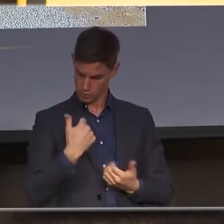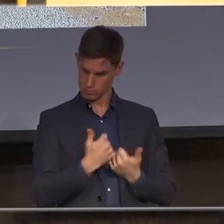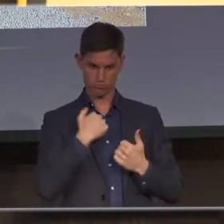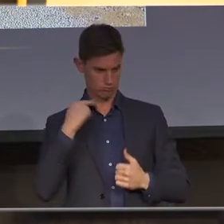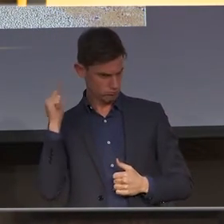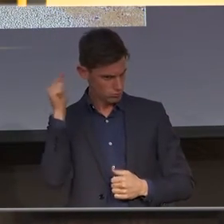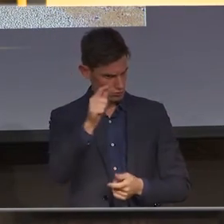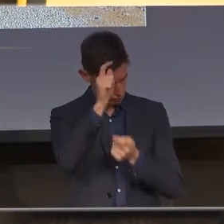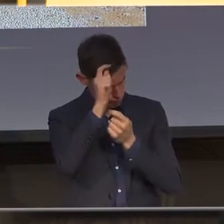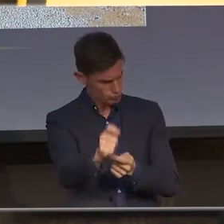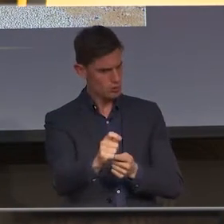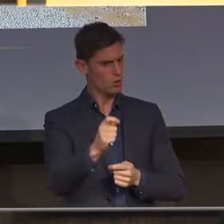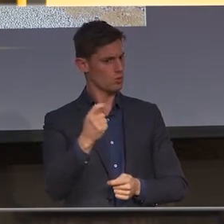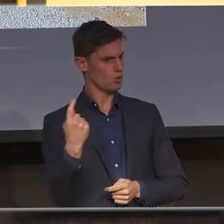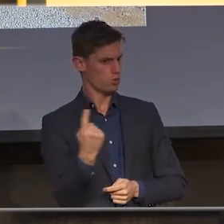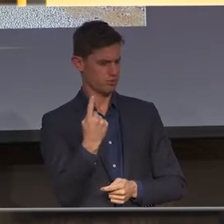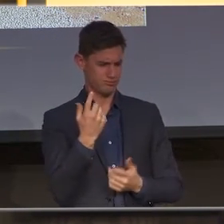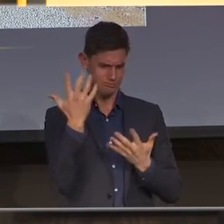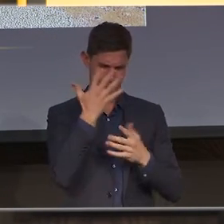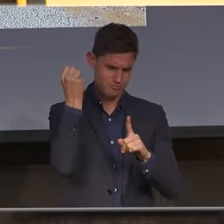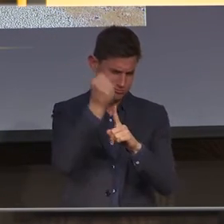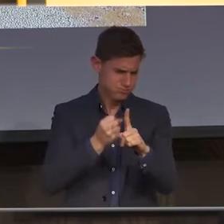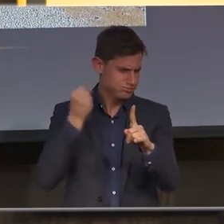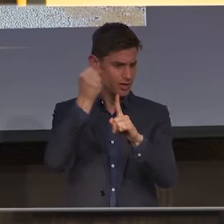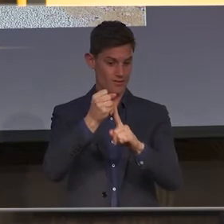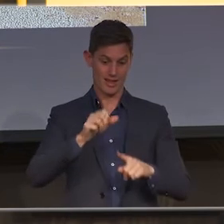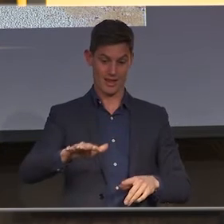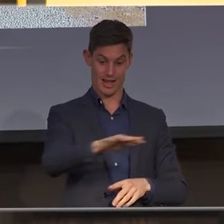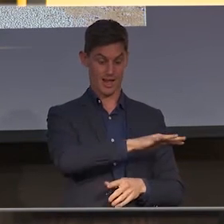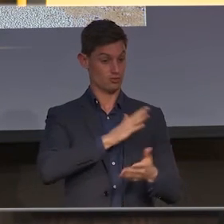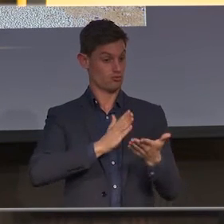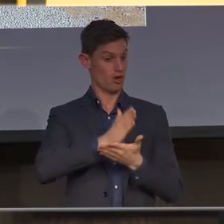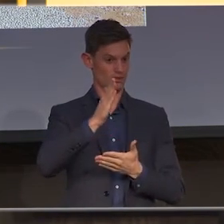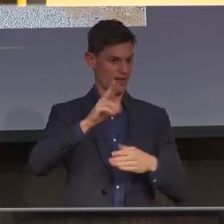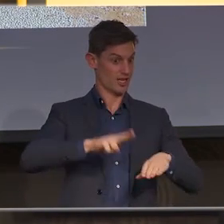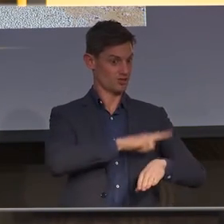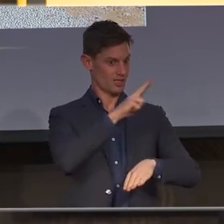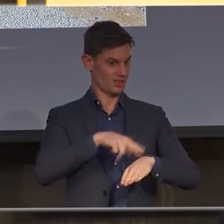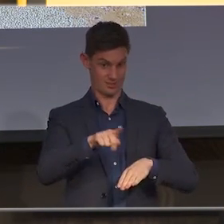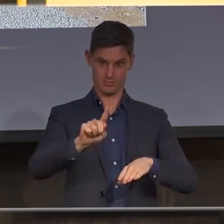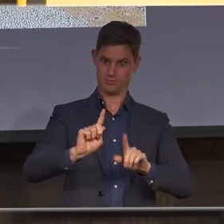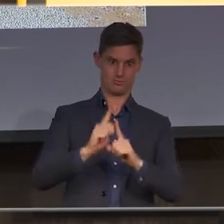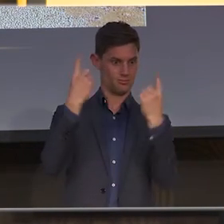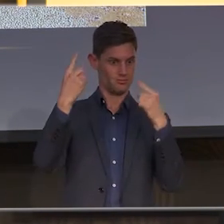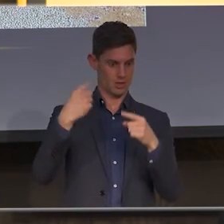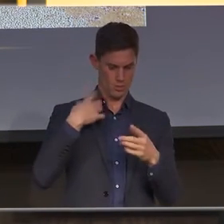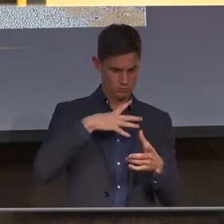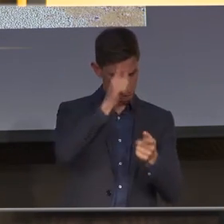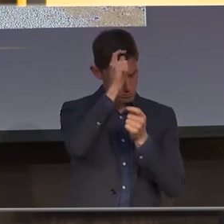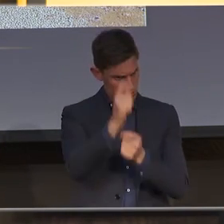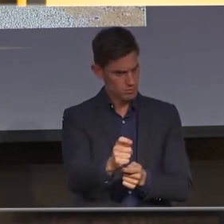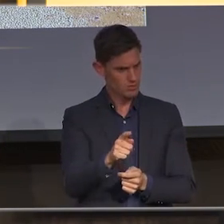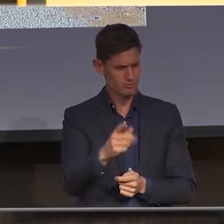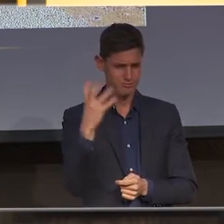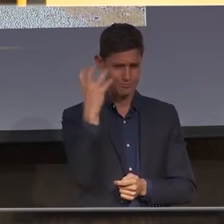show gratitude to those who paved the way for the land rights movement nationally, and to acknowledge the great strength those involved demonstrated in the face